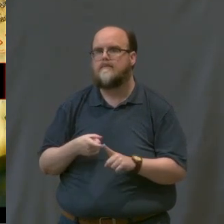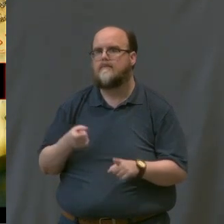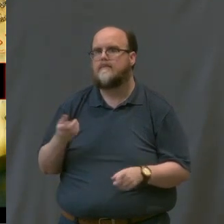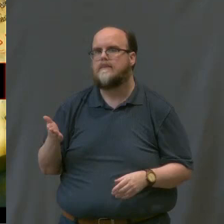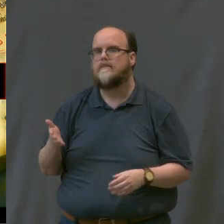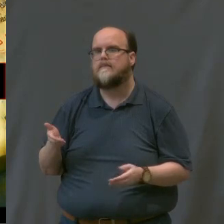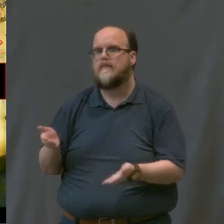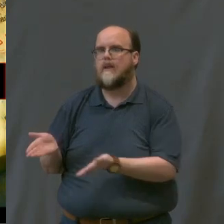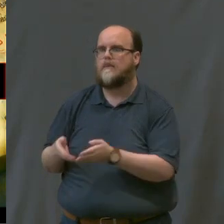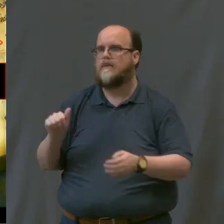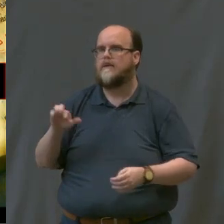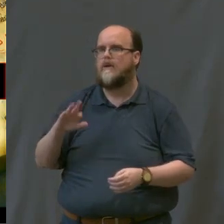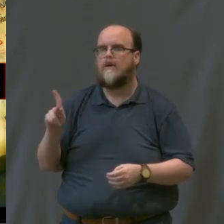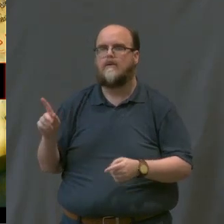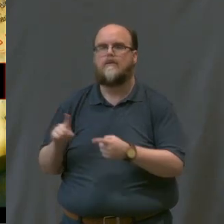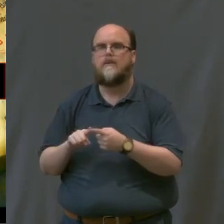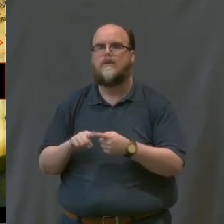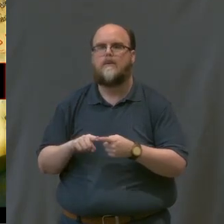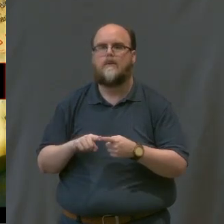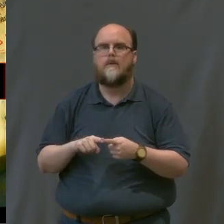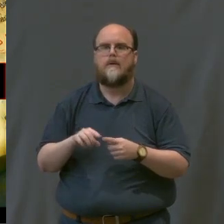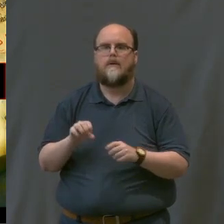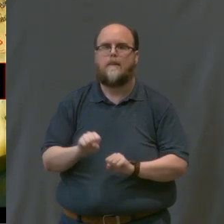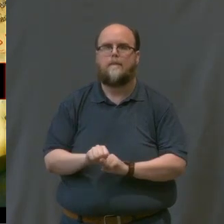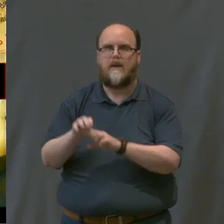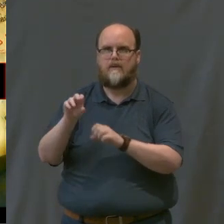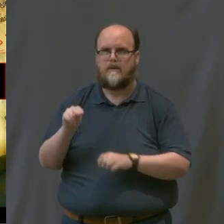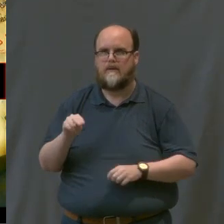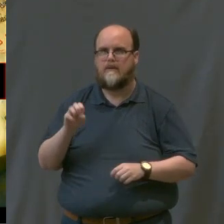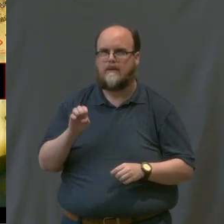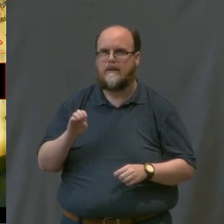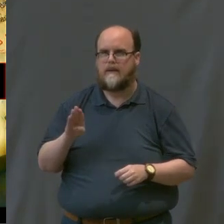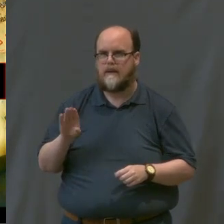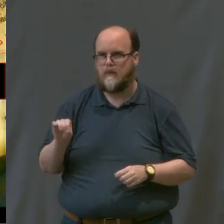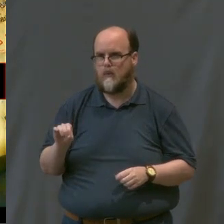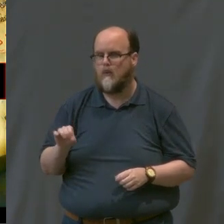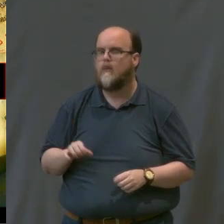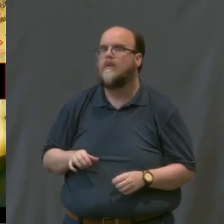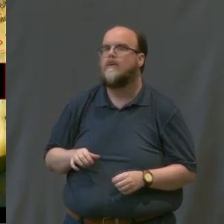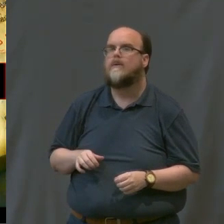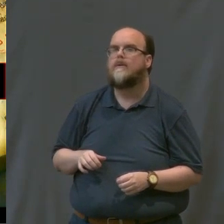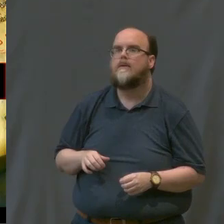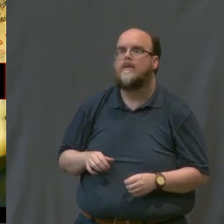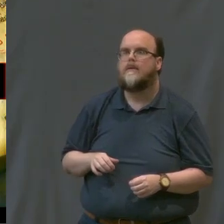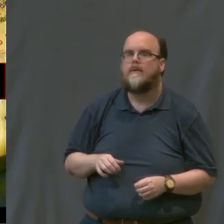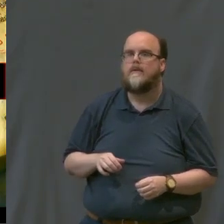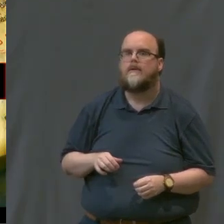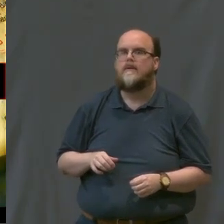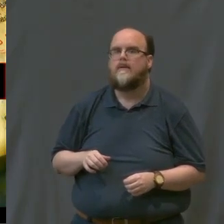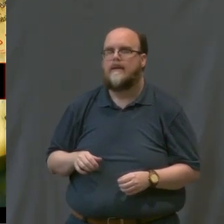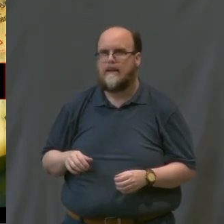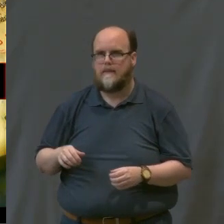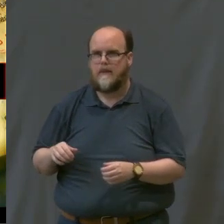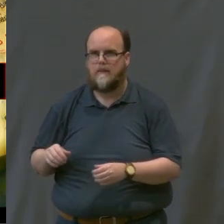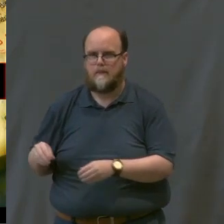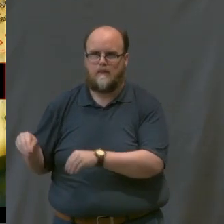he took it to Mount Nebo, also known as Mount Pisgah, and buried it